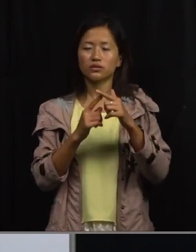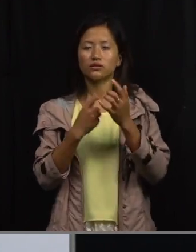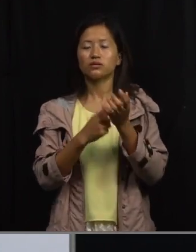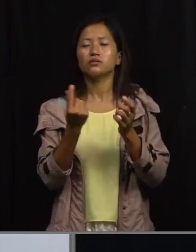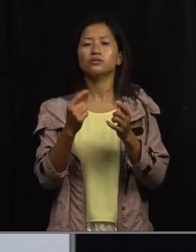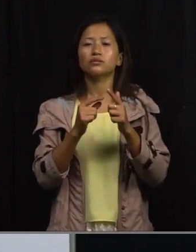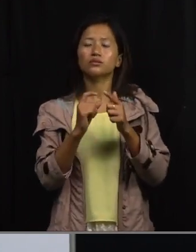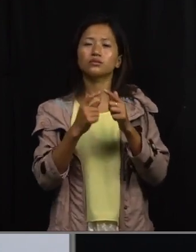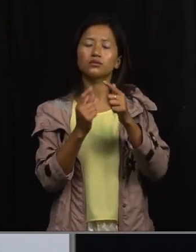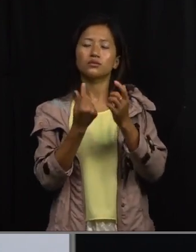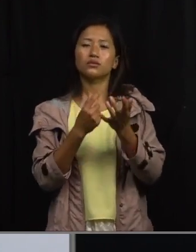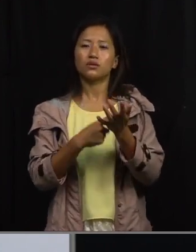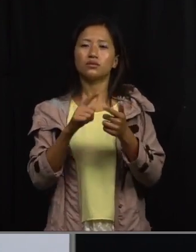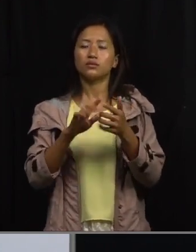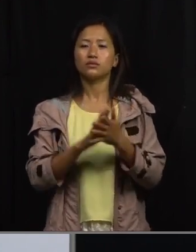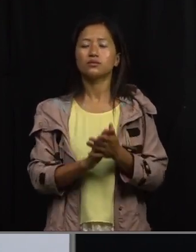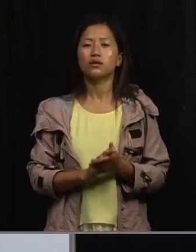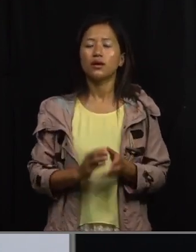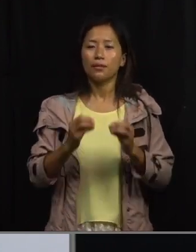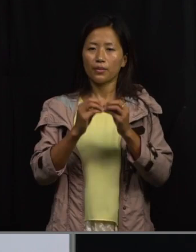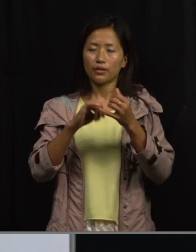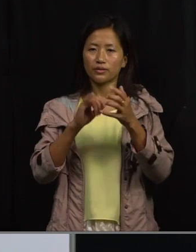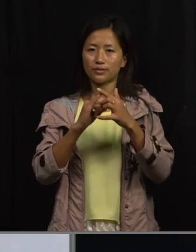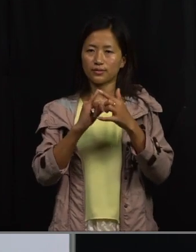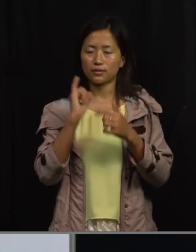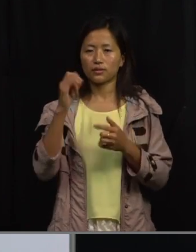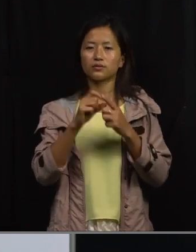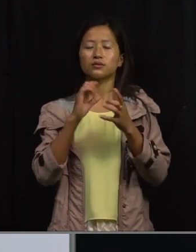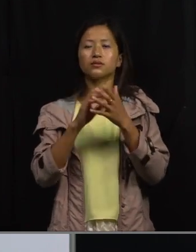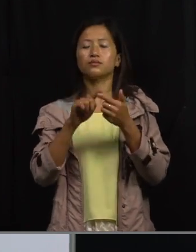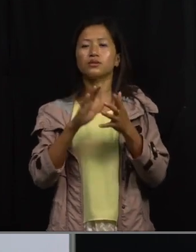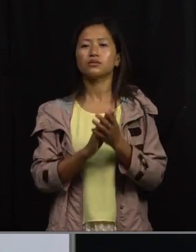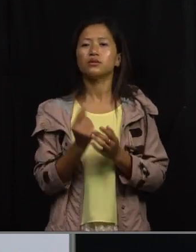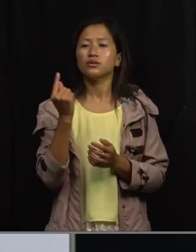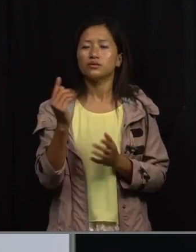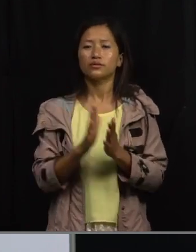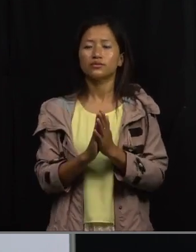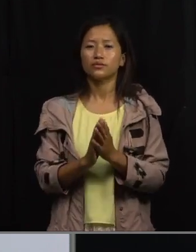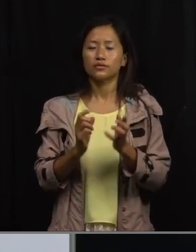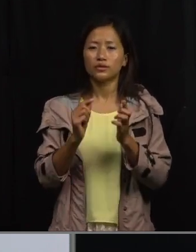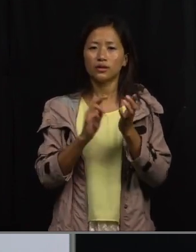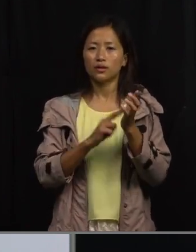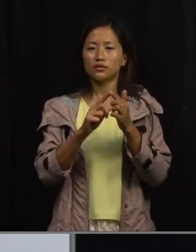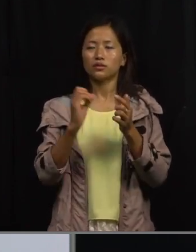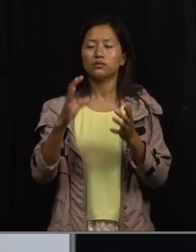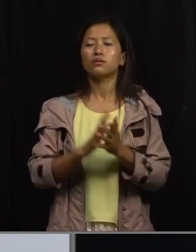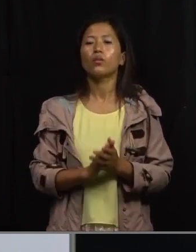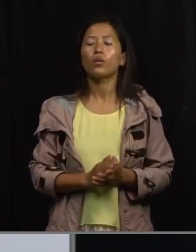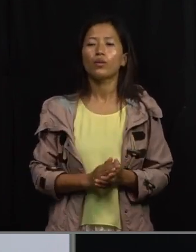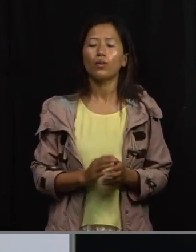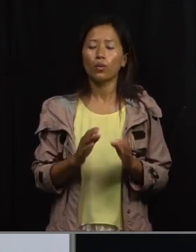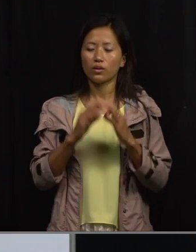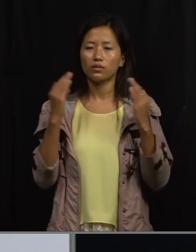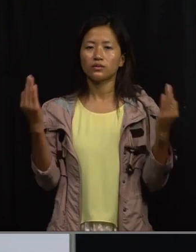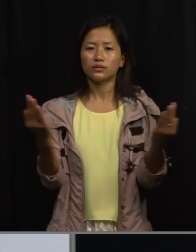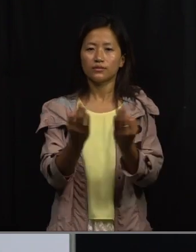and also the basic social unit of the Neolithic village was the